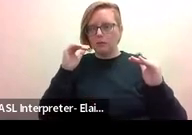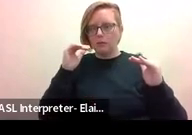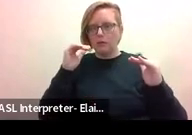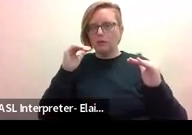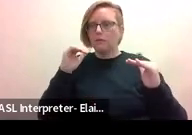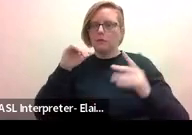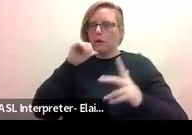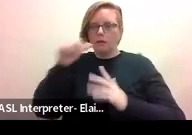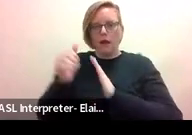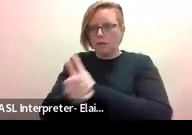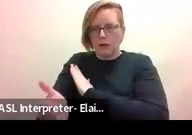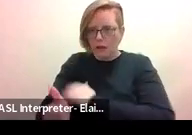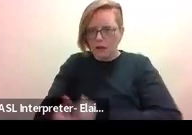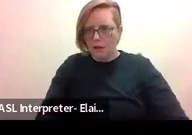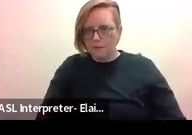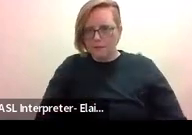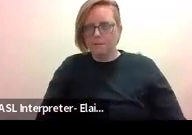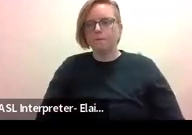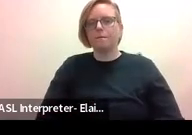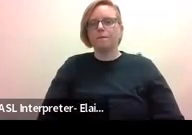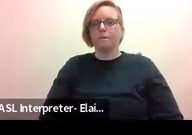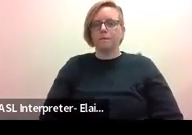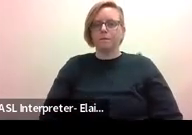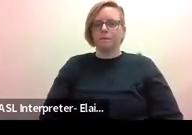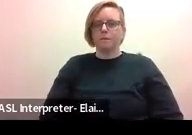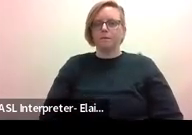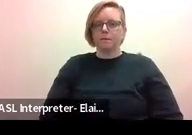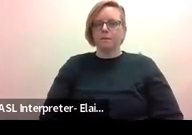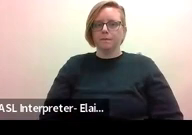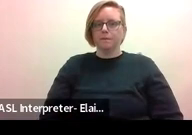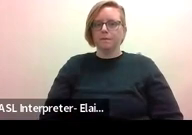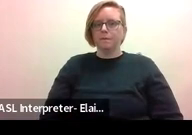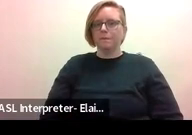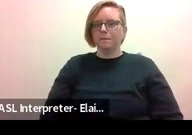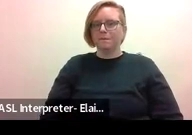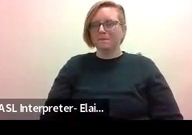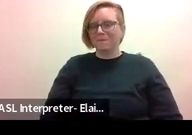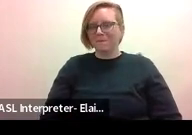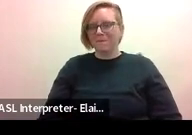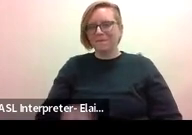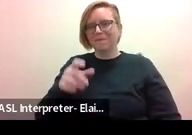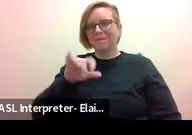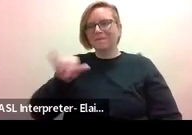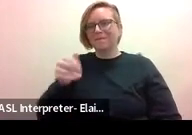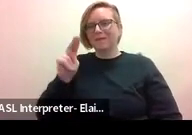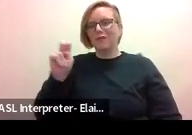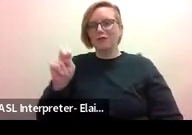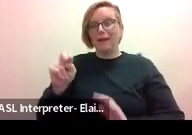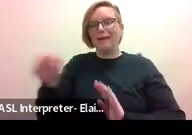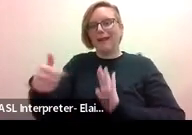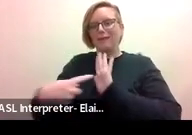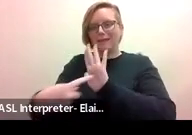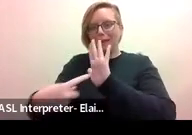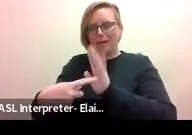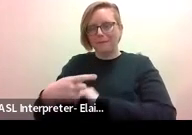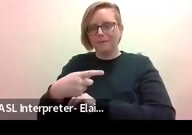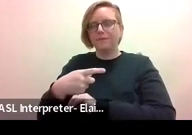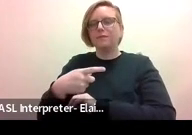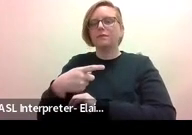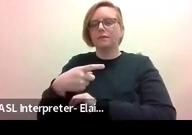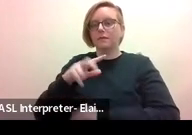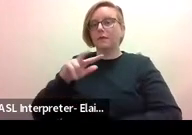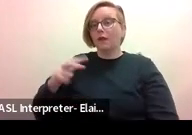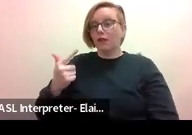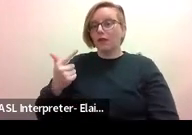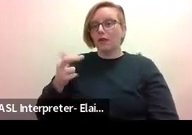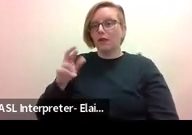skills. So we have a bunch of examples. So here's Jane. Jane is third